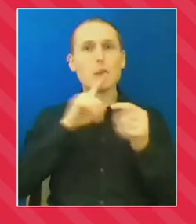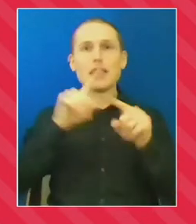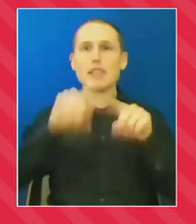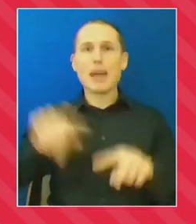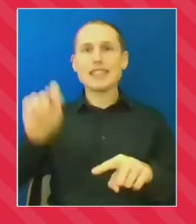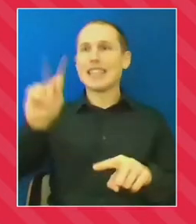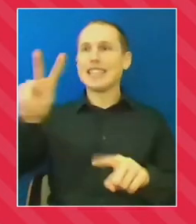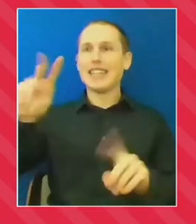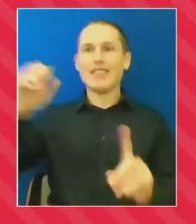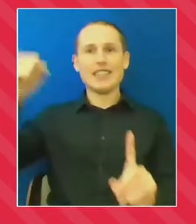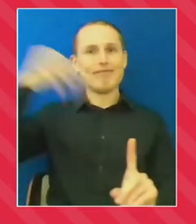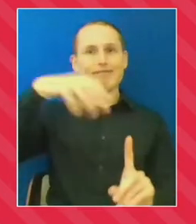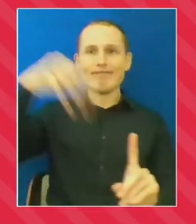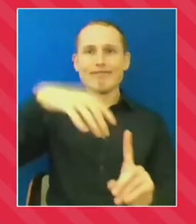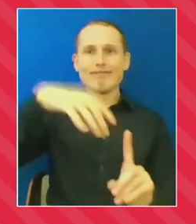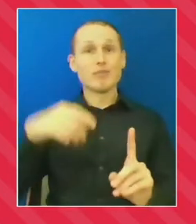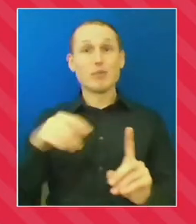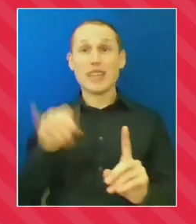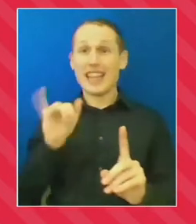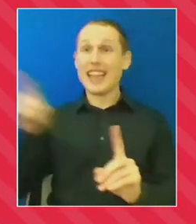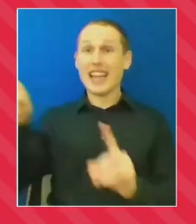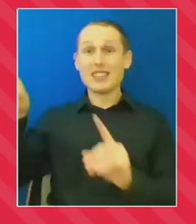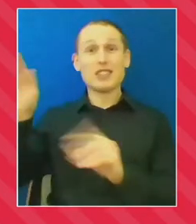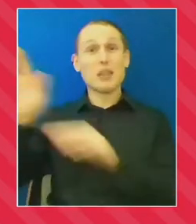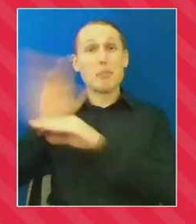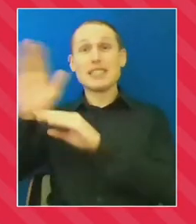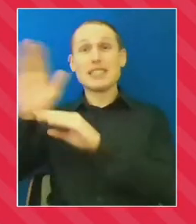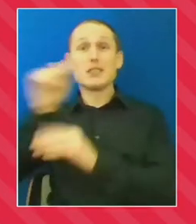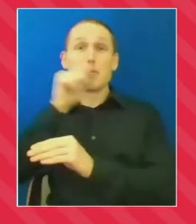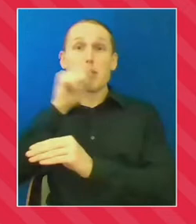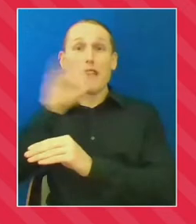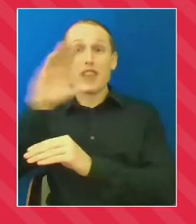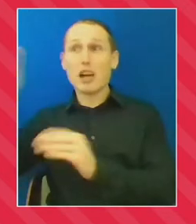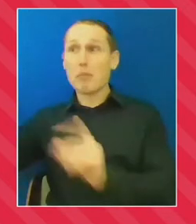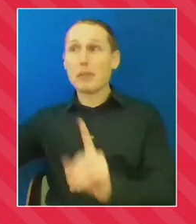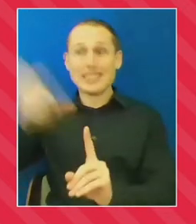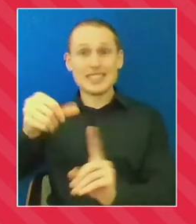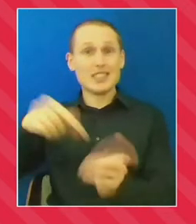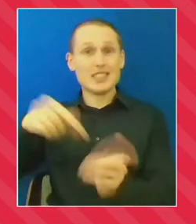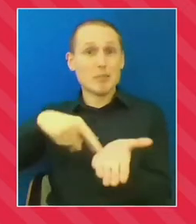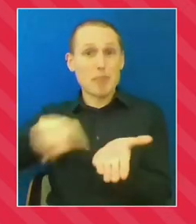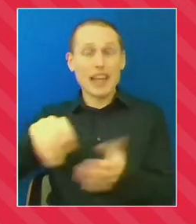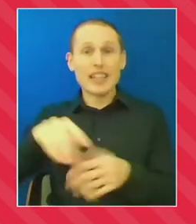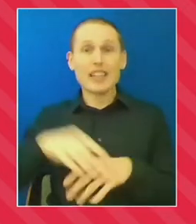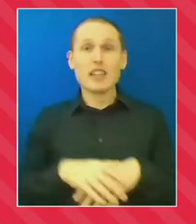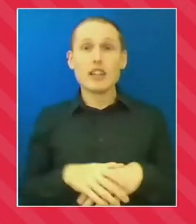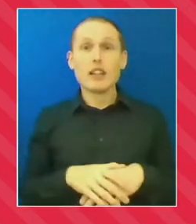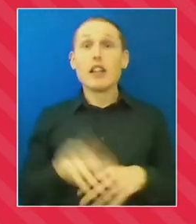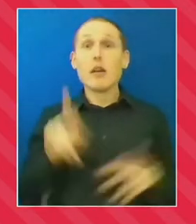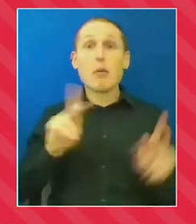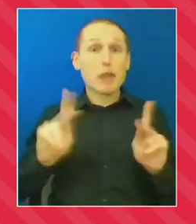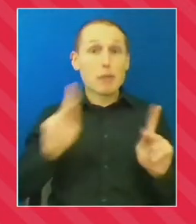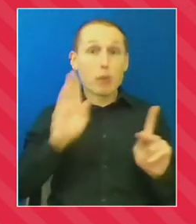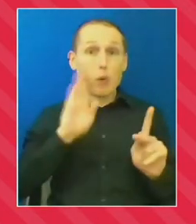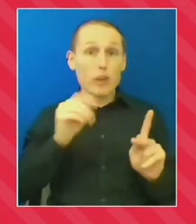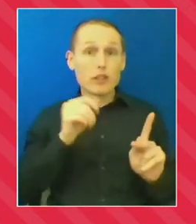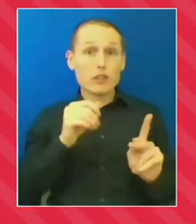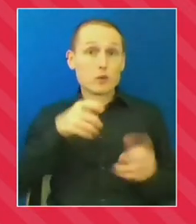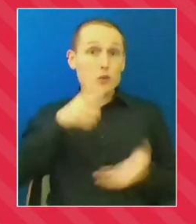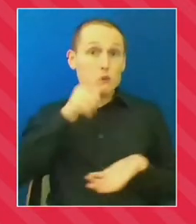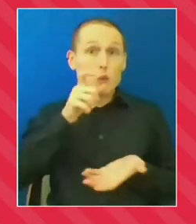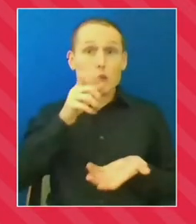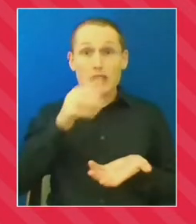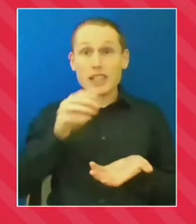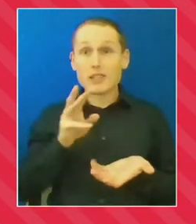by the private sector. Yeah. People will drink water if that's what is cool. And we have tried